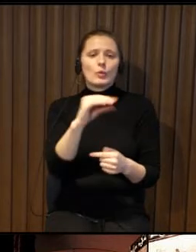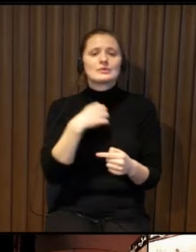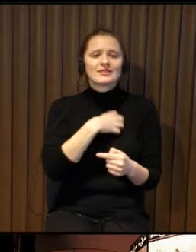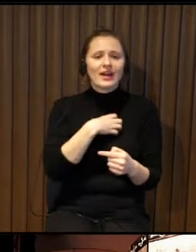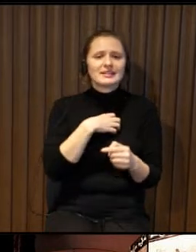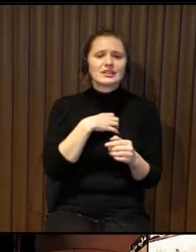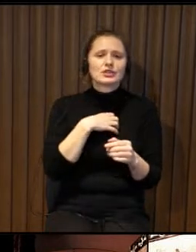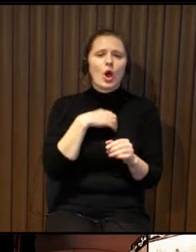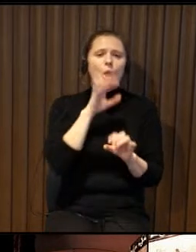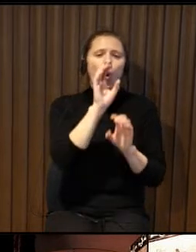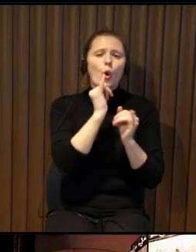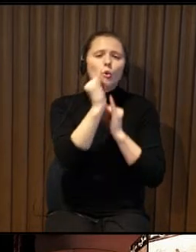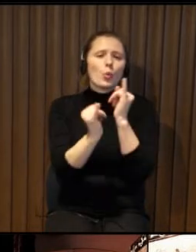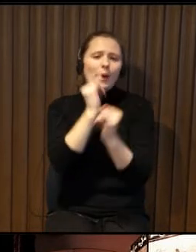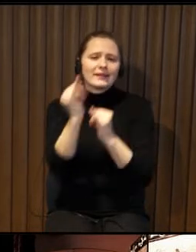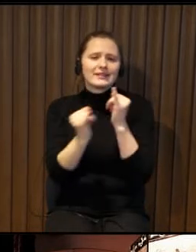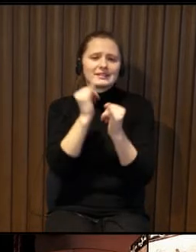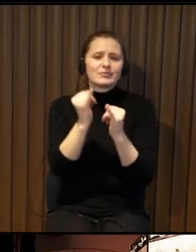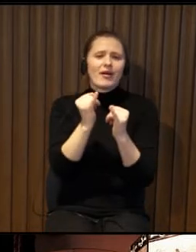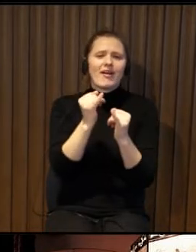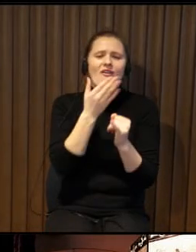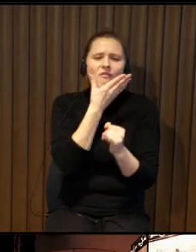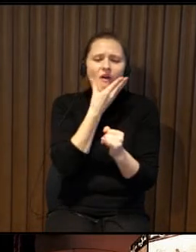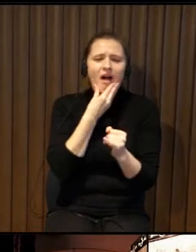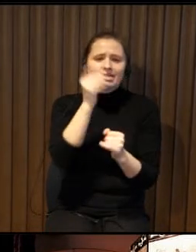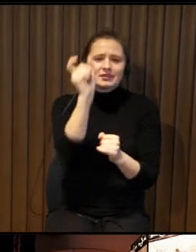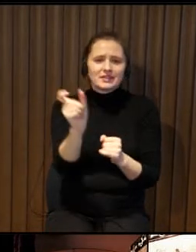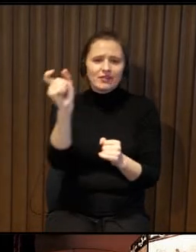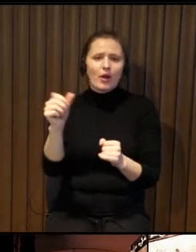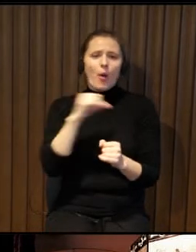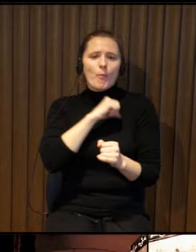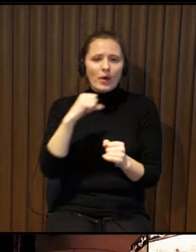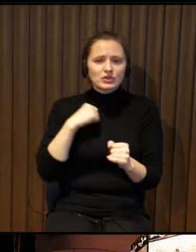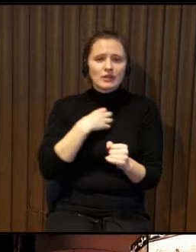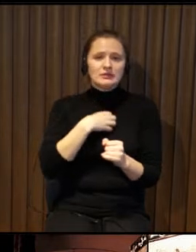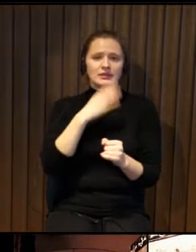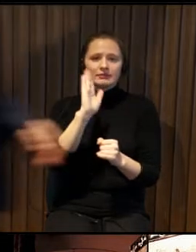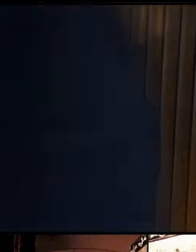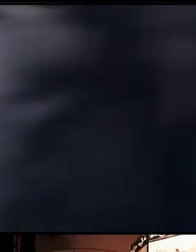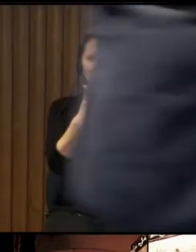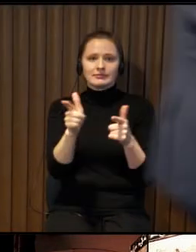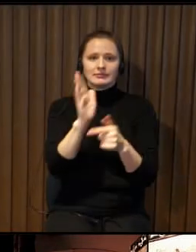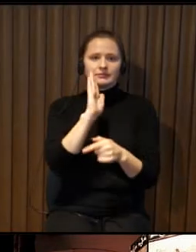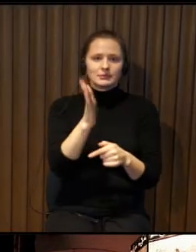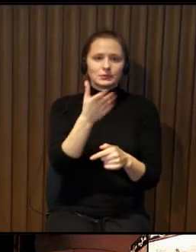we must be prepared to be vulnerable. Fragility and vulnerability compels us to